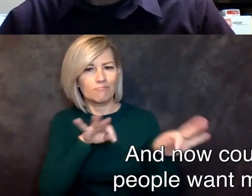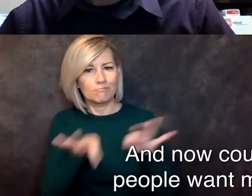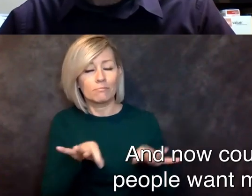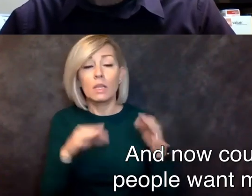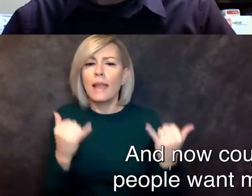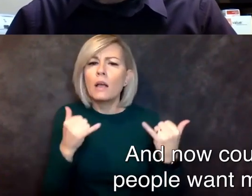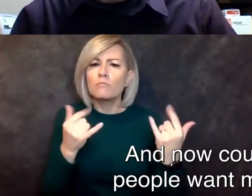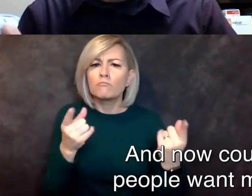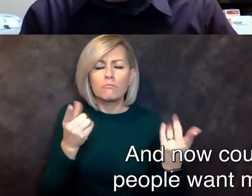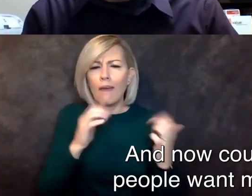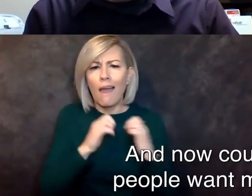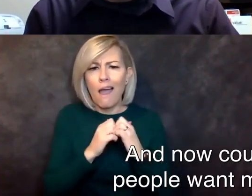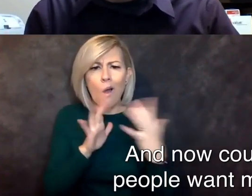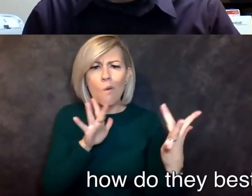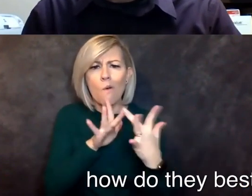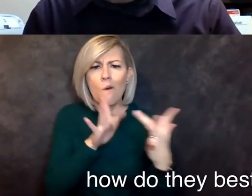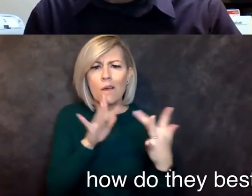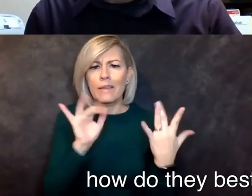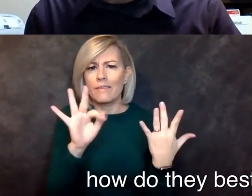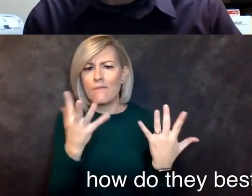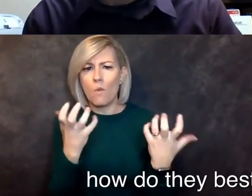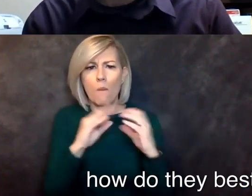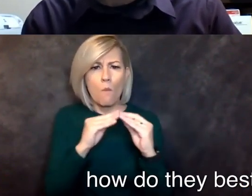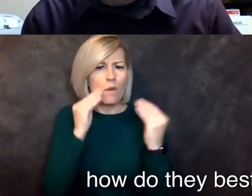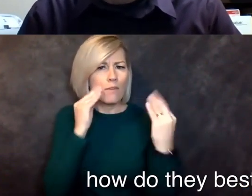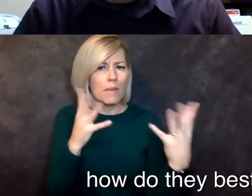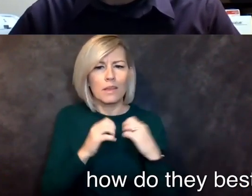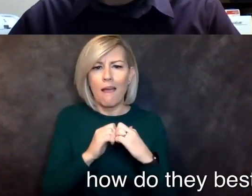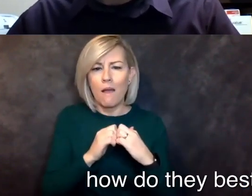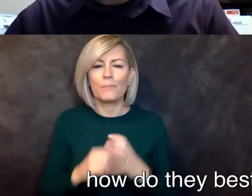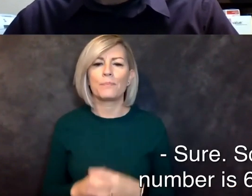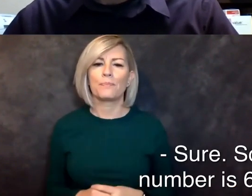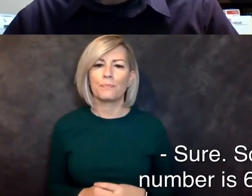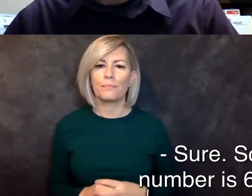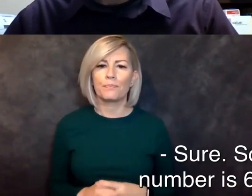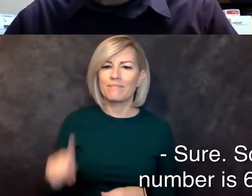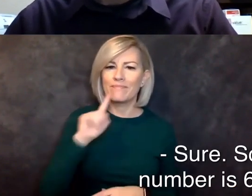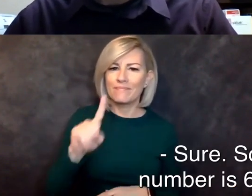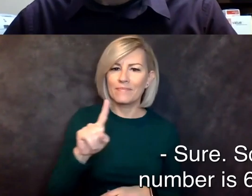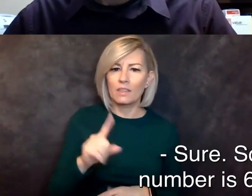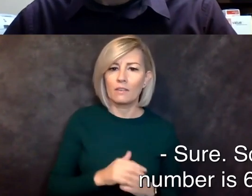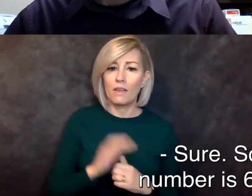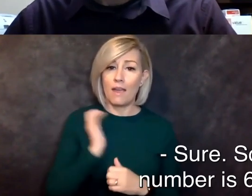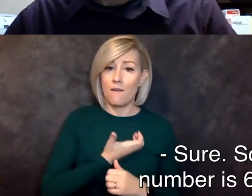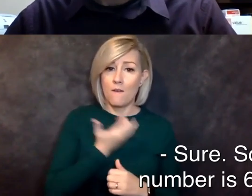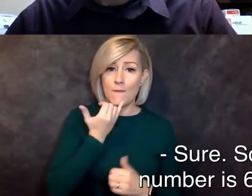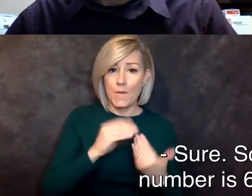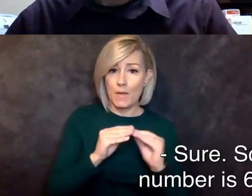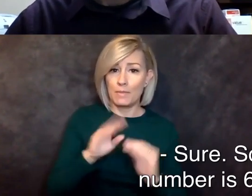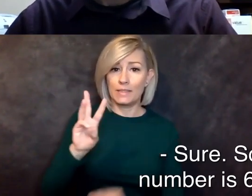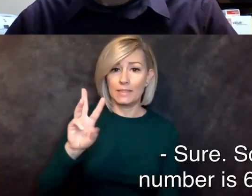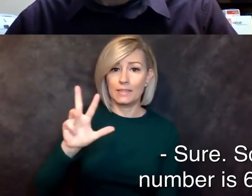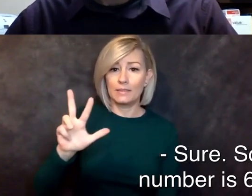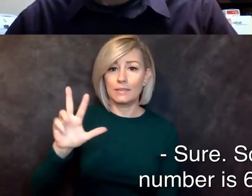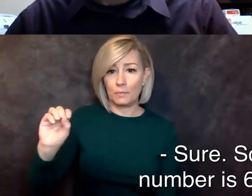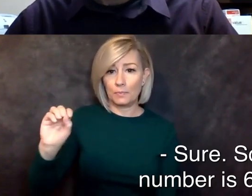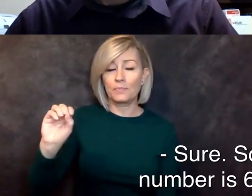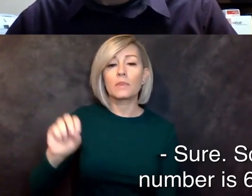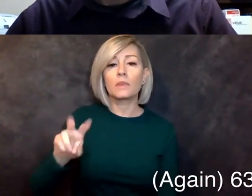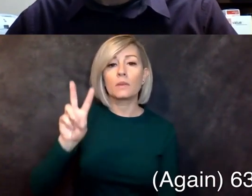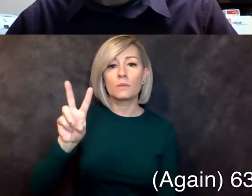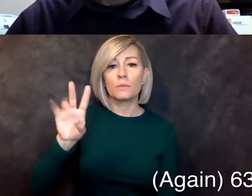tell us, if people want more information, how do they best connect with you? Sure. So, our phone number is 630